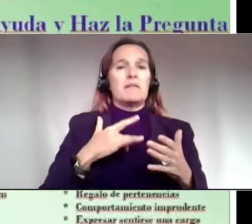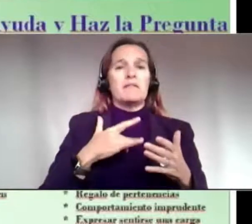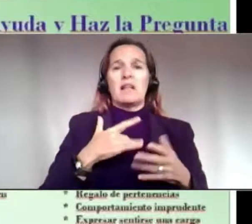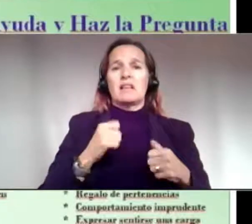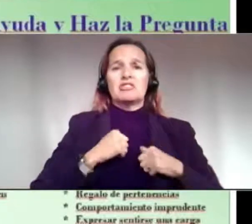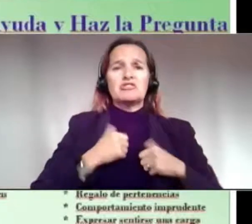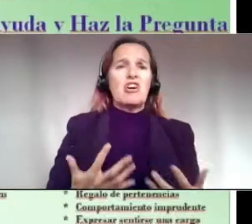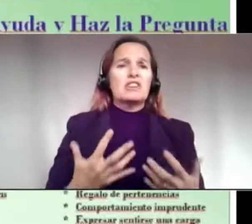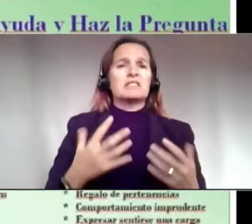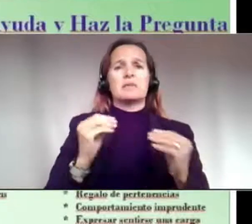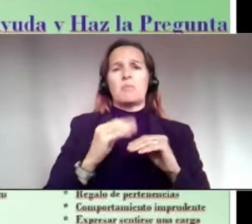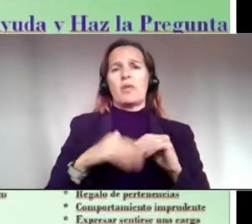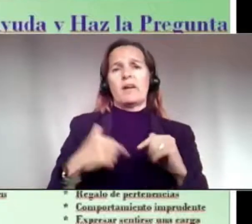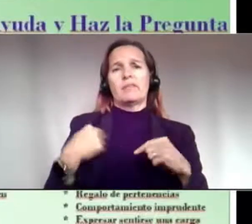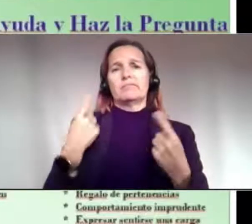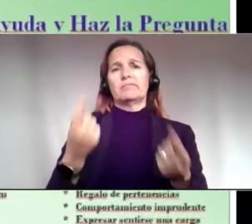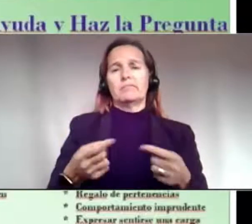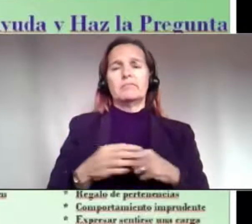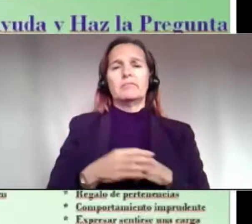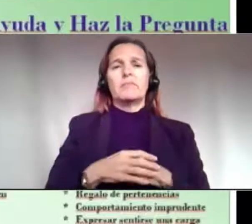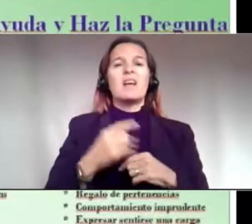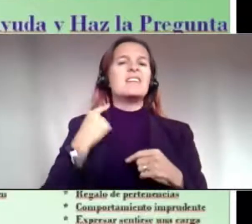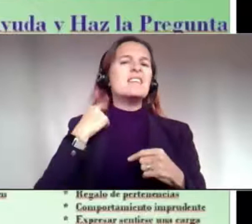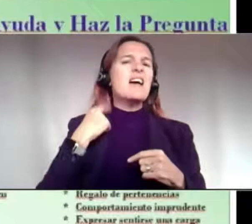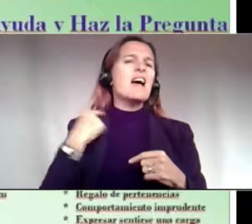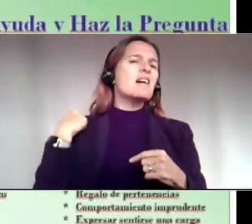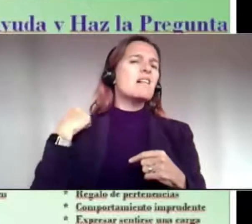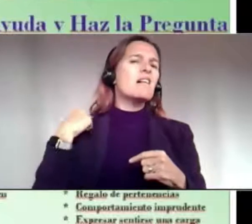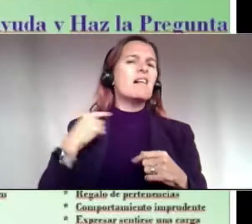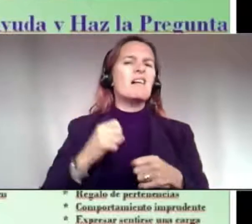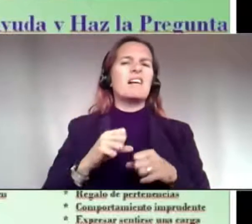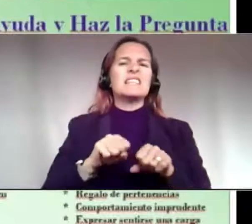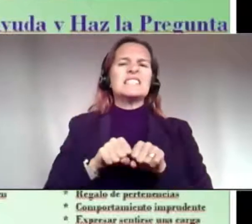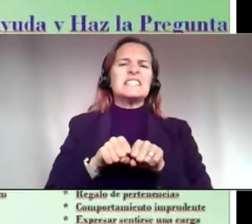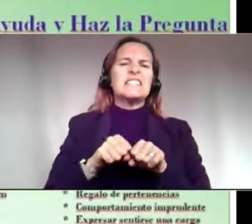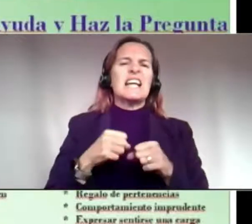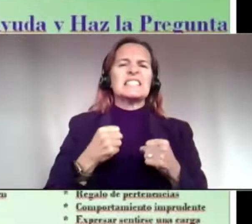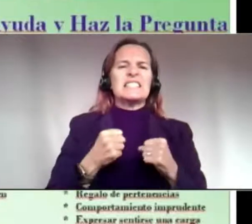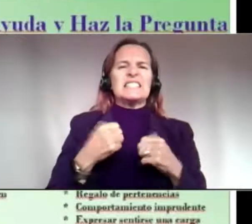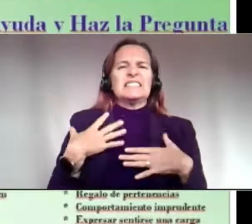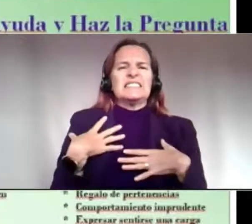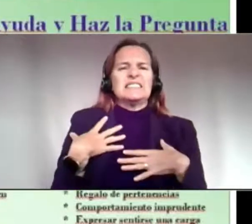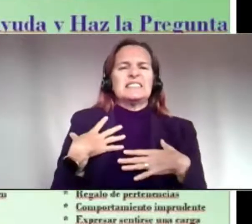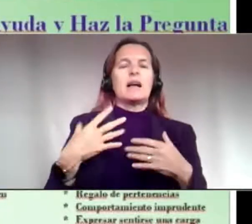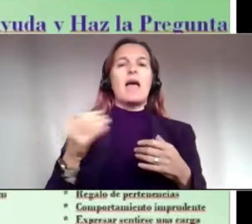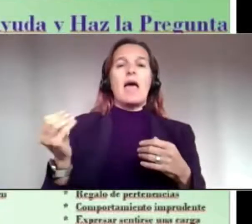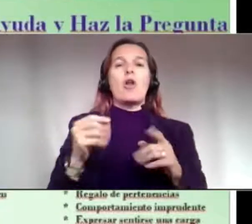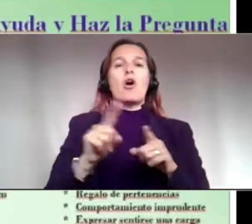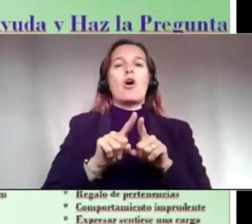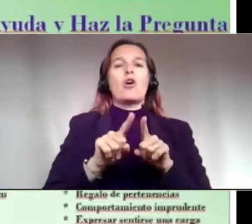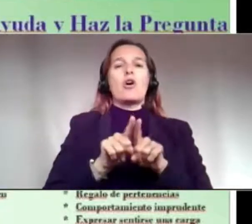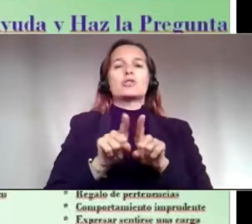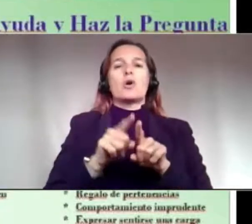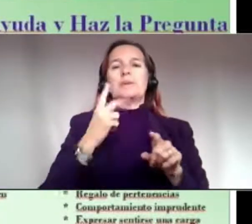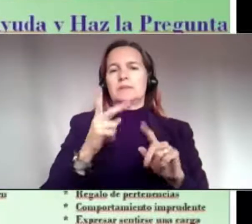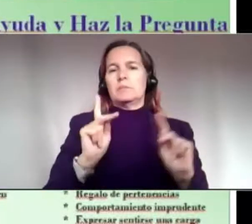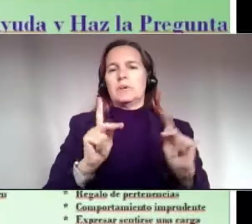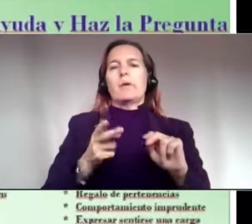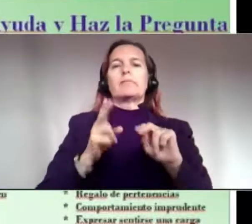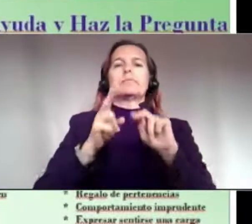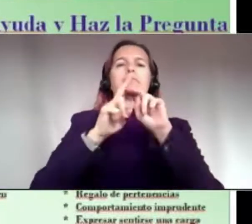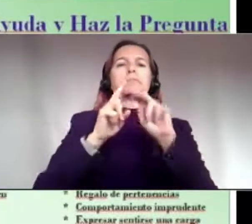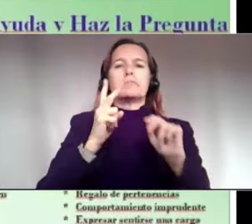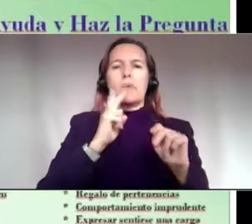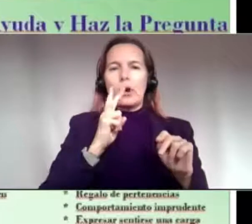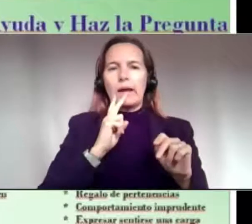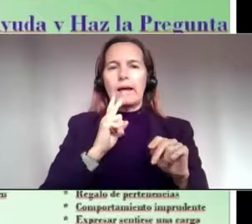do; have muscle tension in our neck, shoulder, and face. And we also see an increase in tobacco, alcohol, and substance